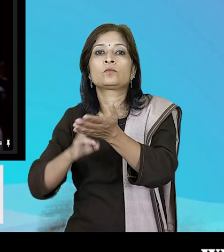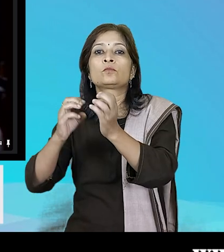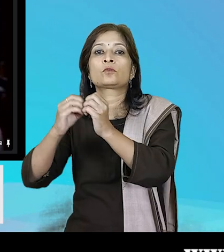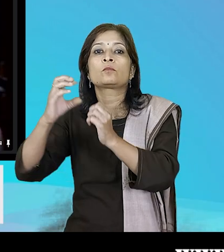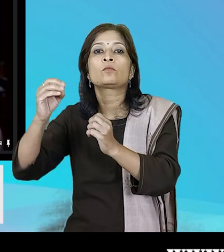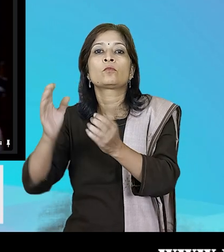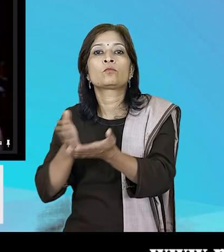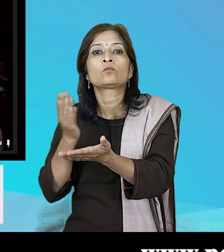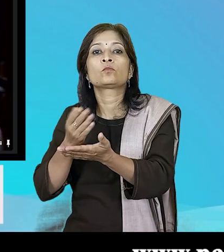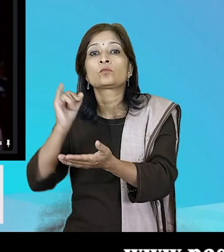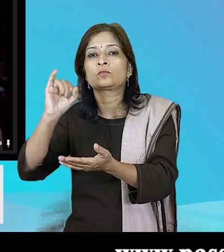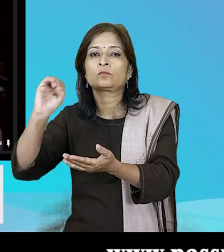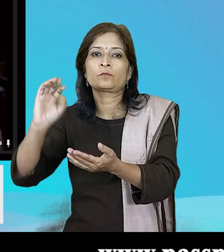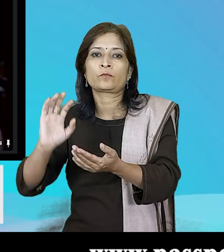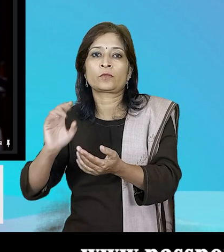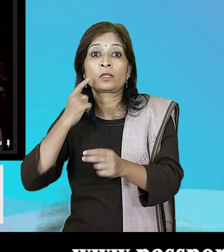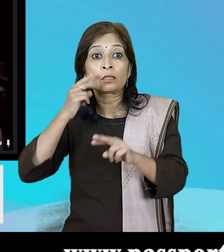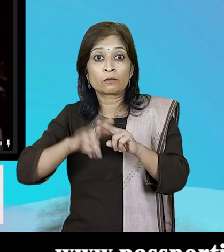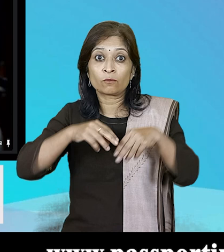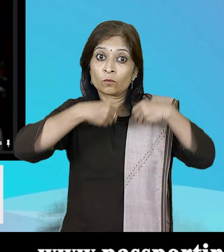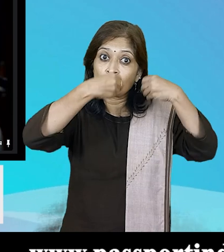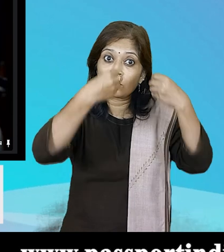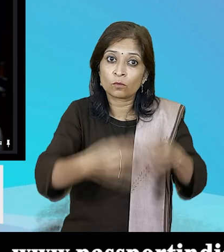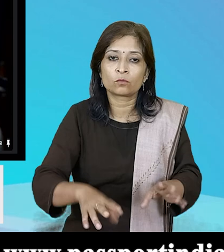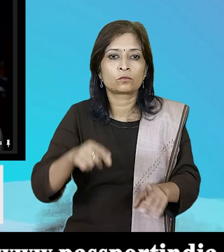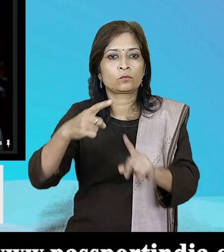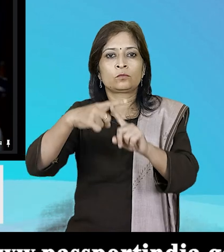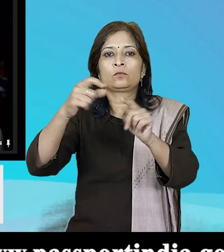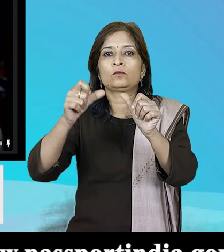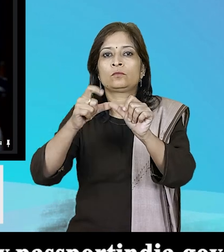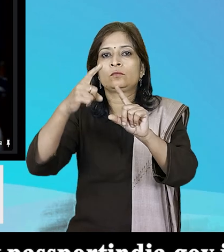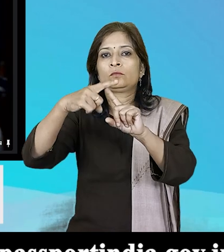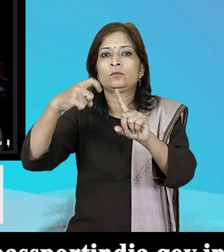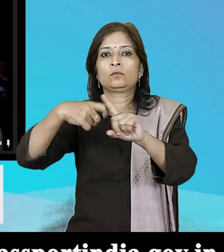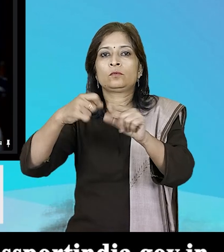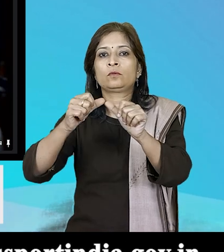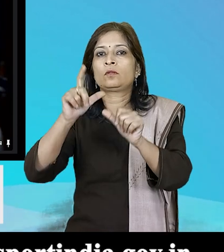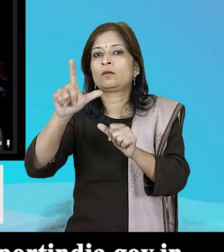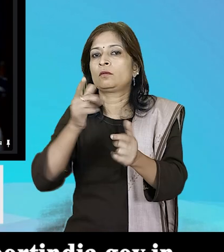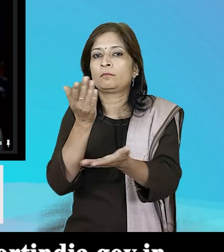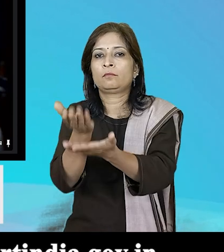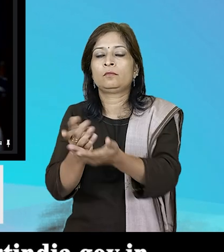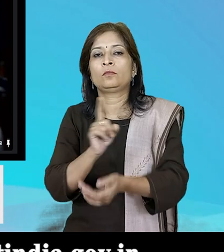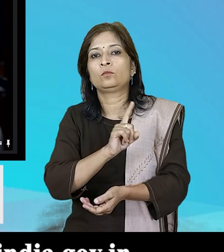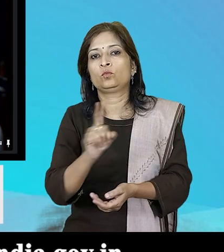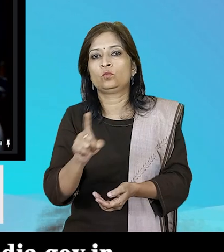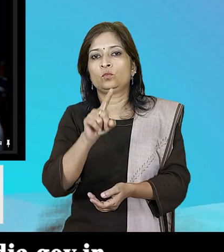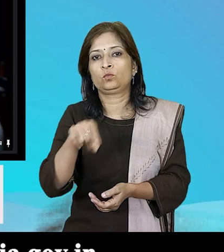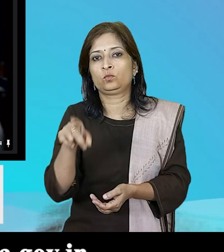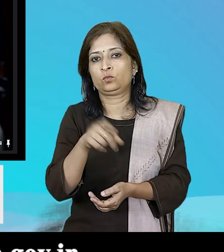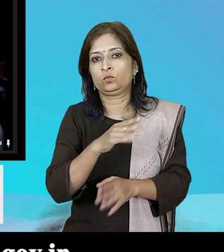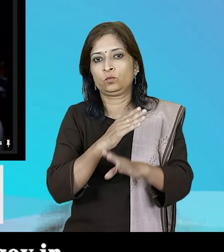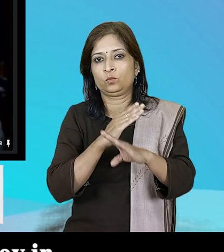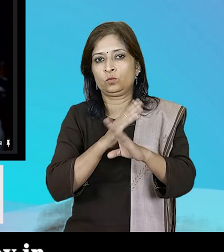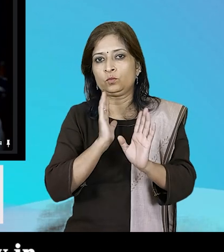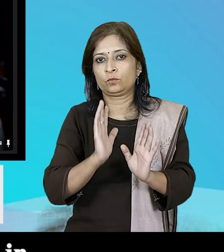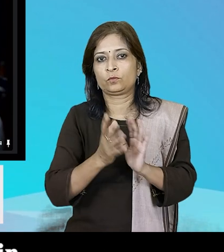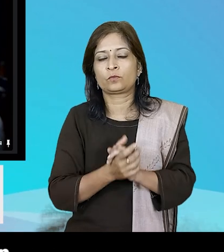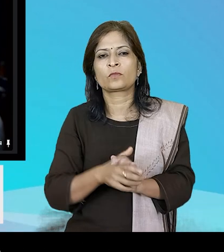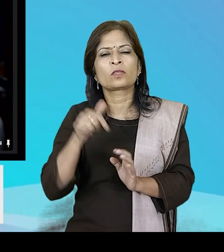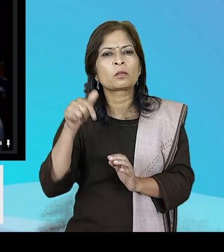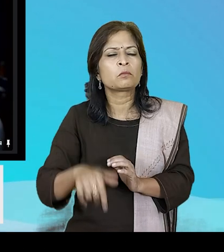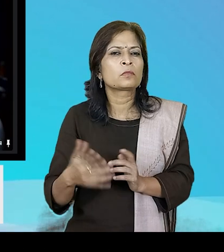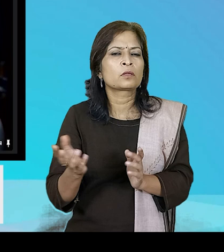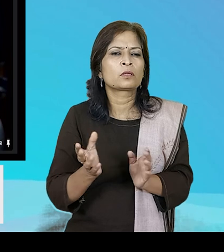that lost categories cannot apply in tatkal. Okay. Ma'am, basically, as you mentioned right